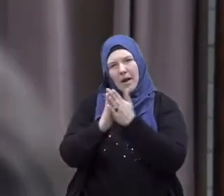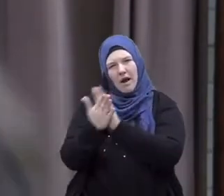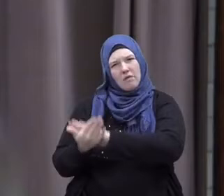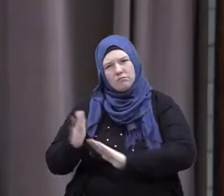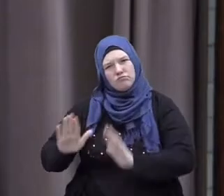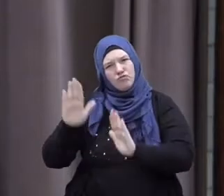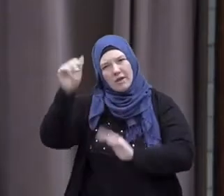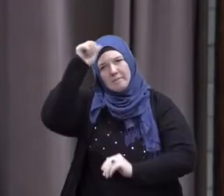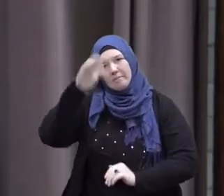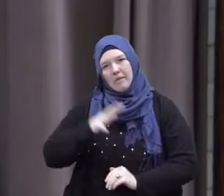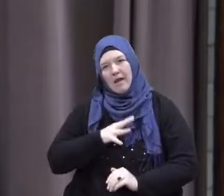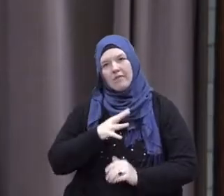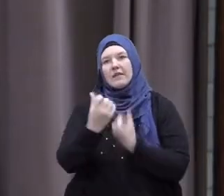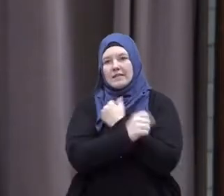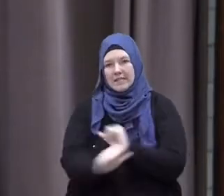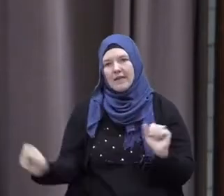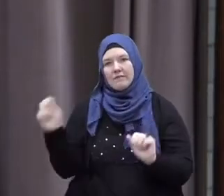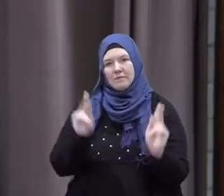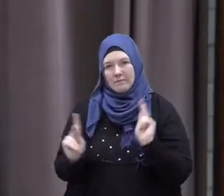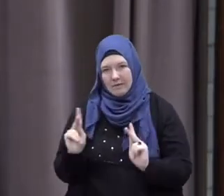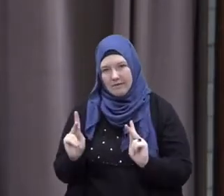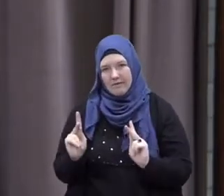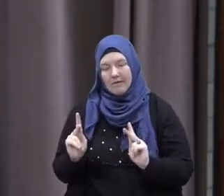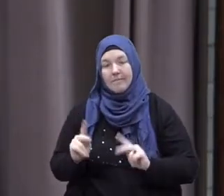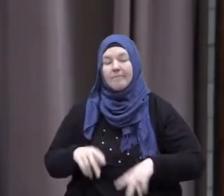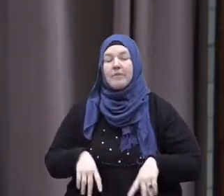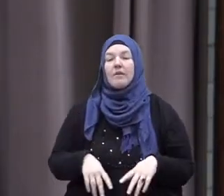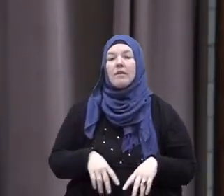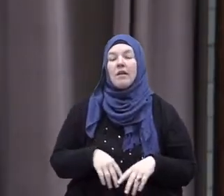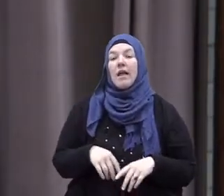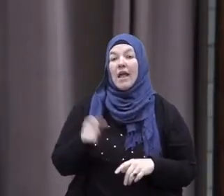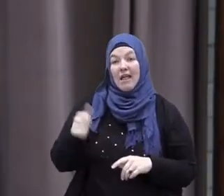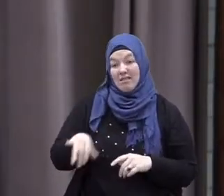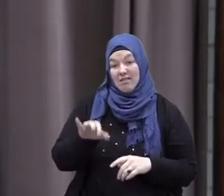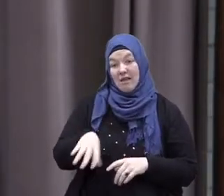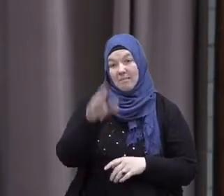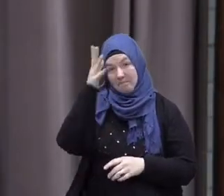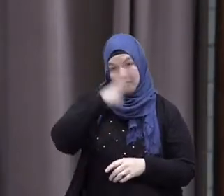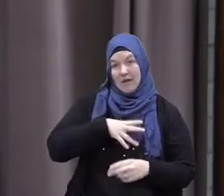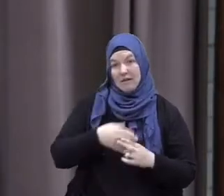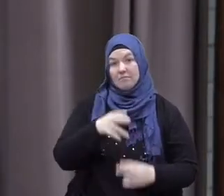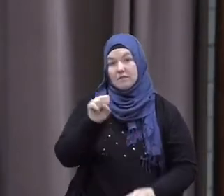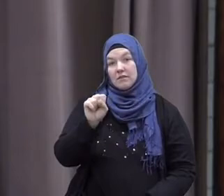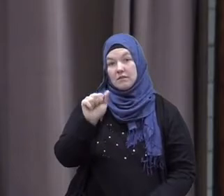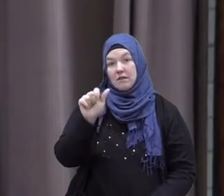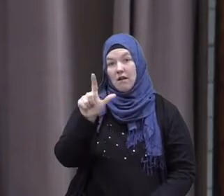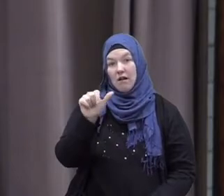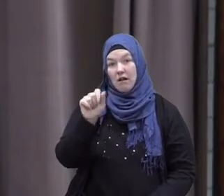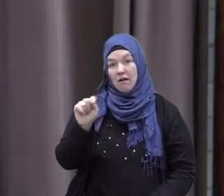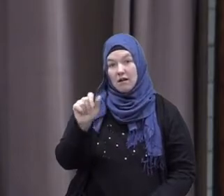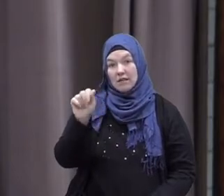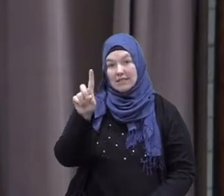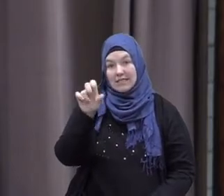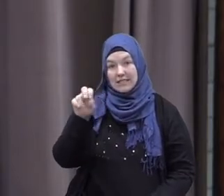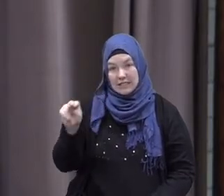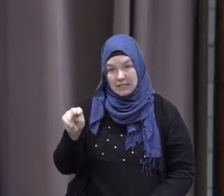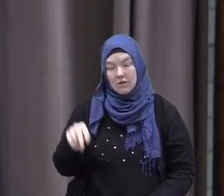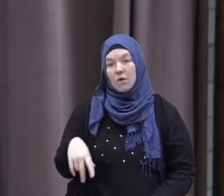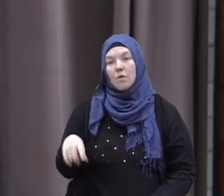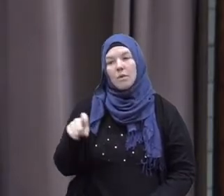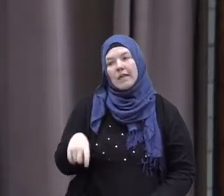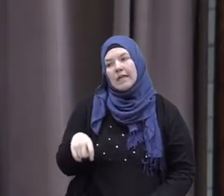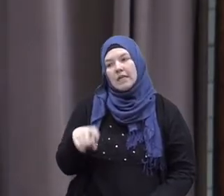Allah subhanahu wa ta'ala, of course, supporting whatever they needed to do. But we need to focus